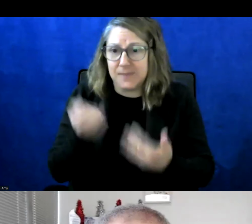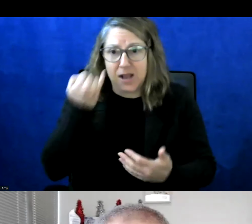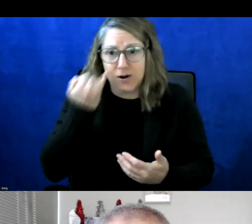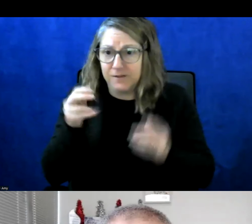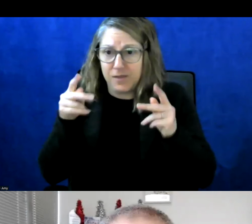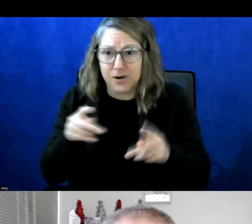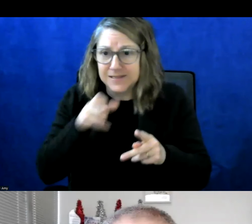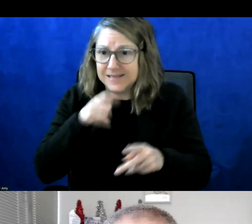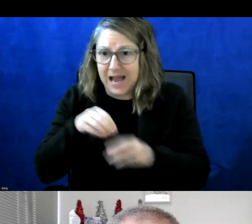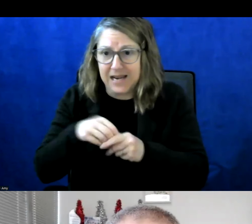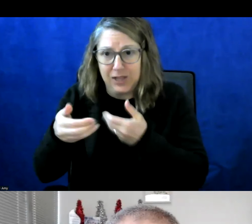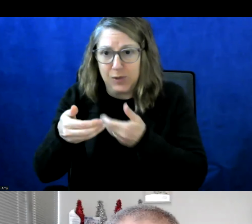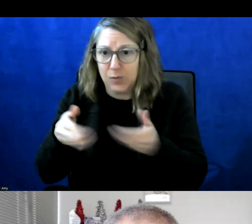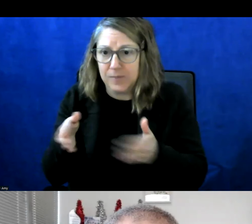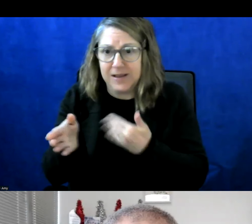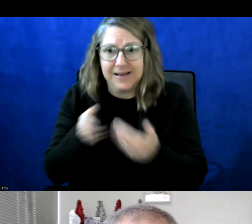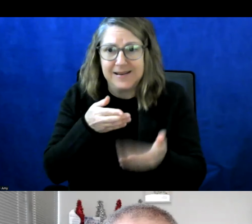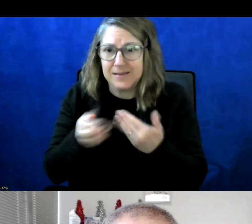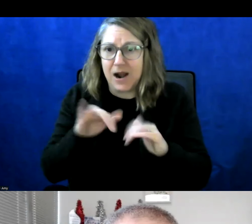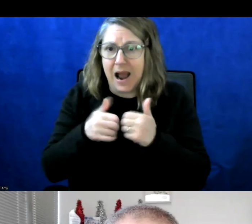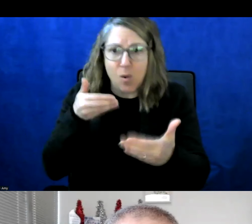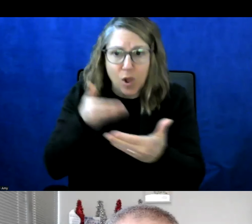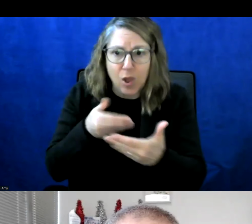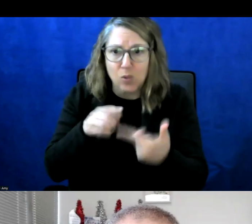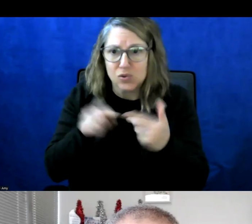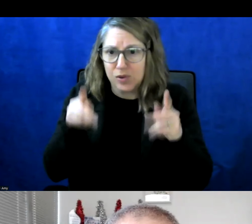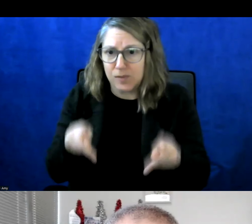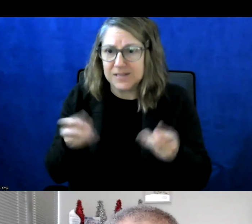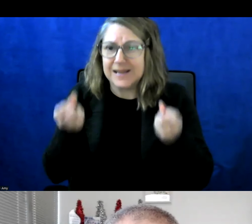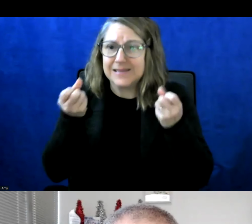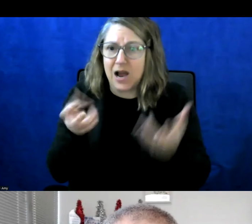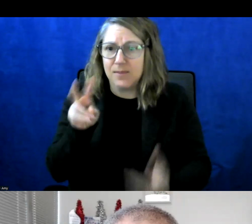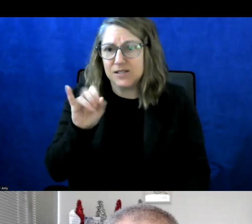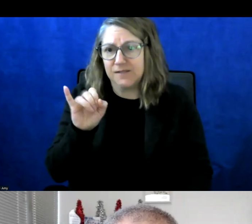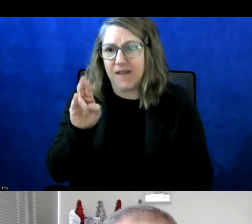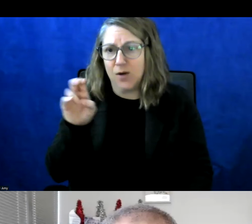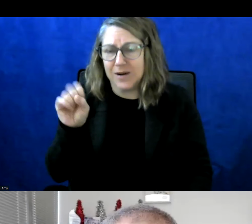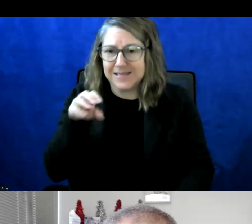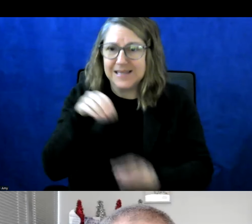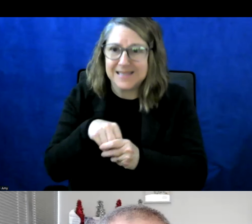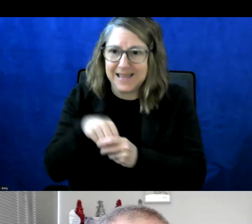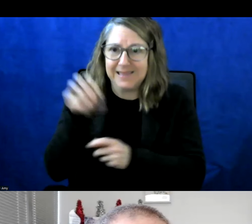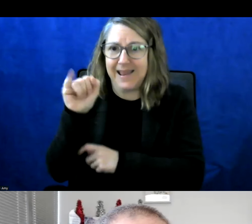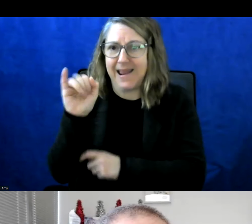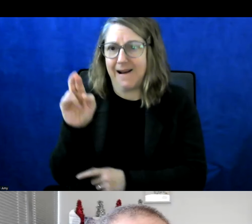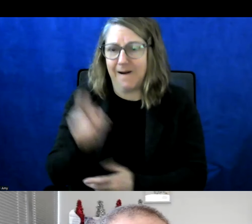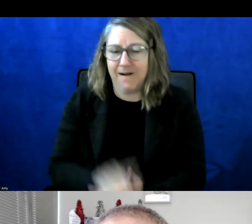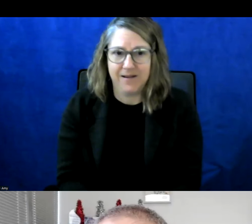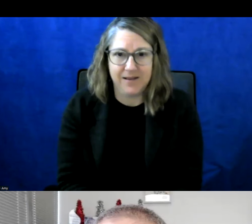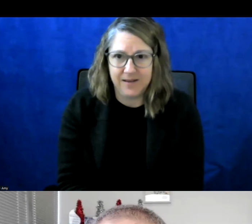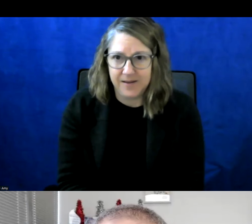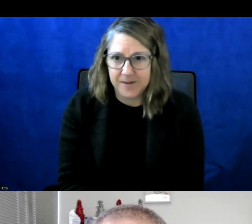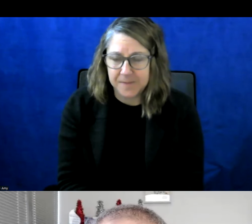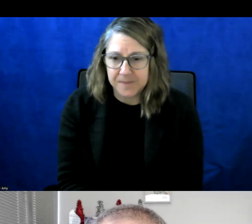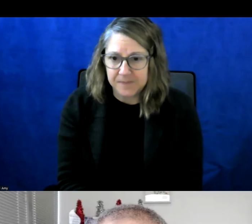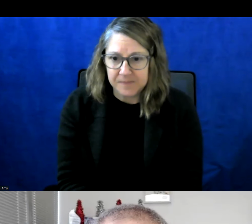room. It's not about how close you are to the person. It's how much virus is concentrated in the air. So the way to think